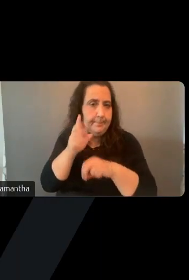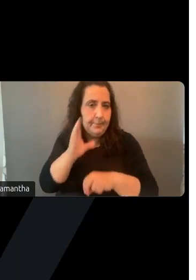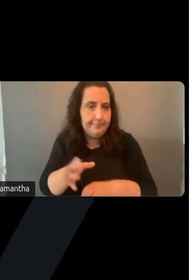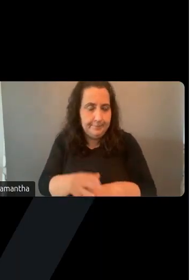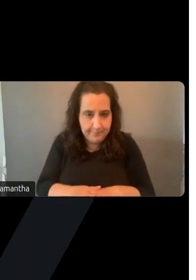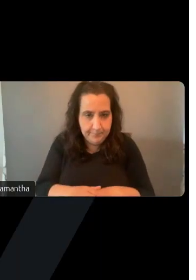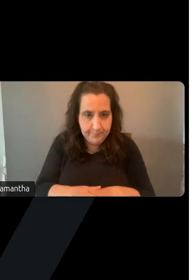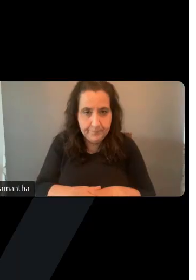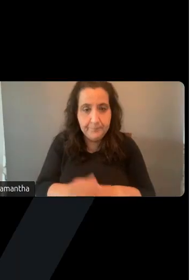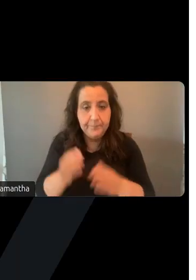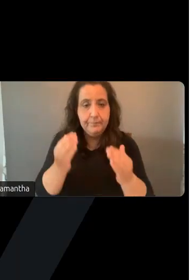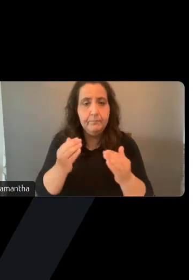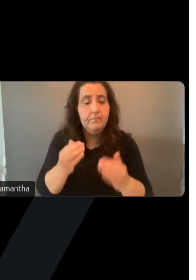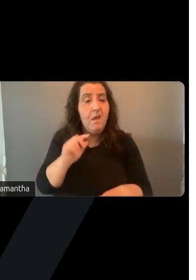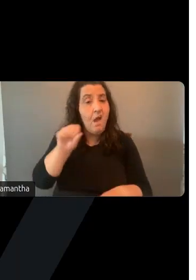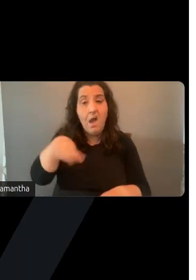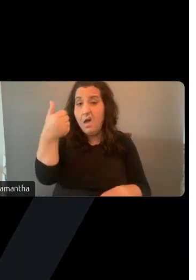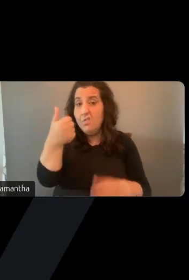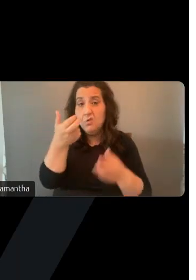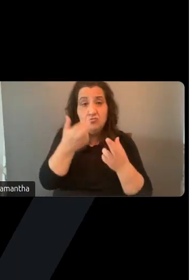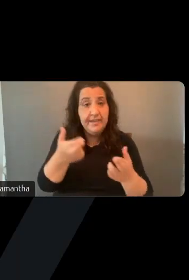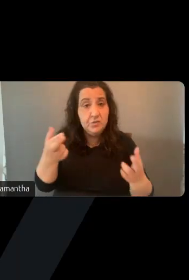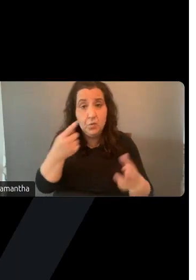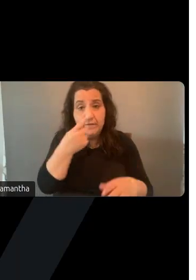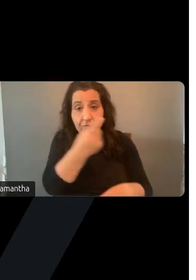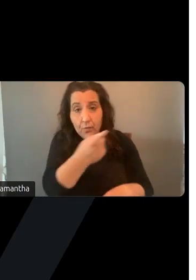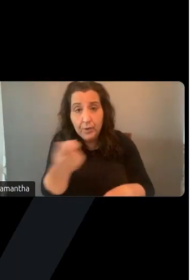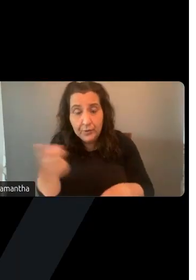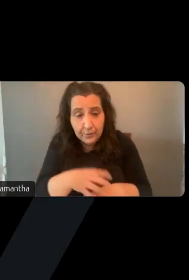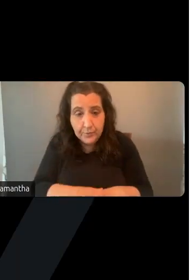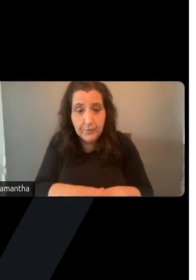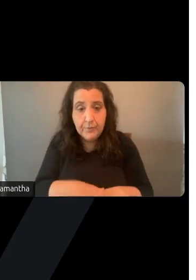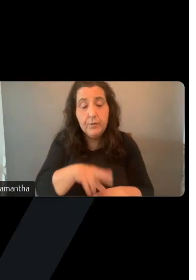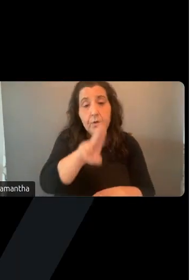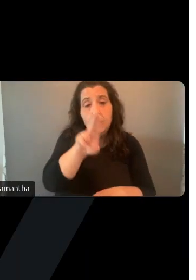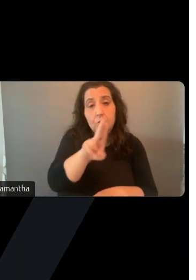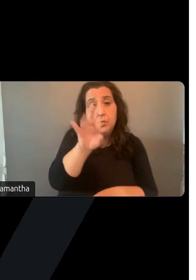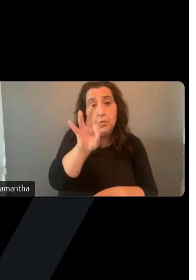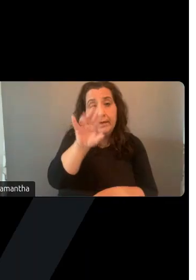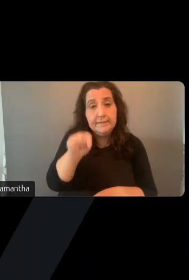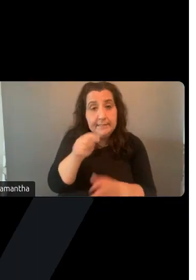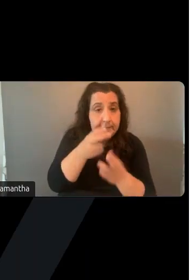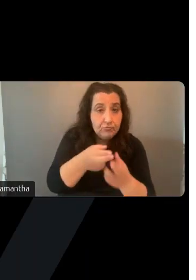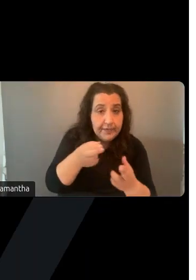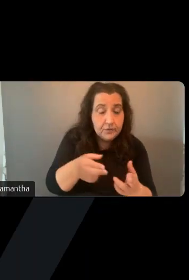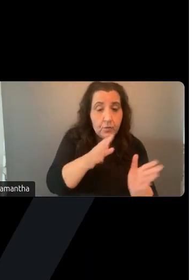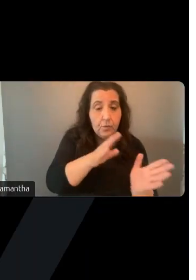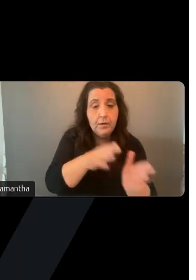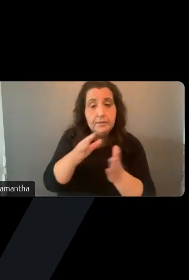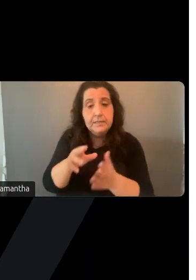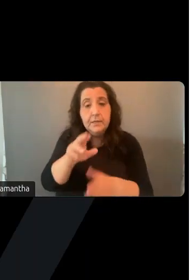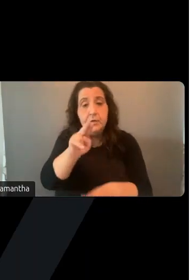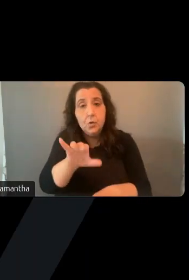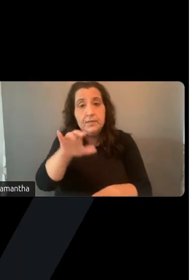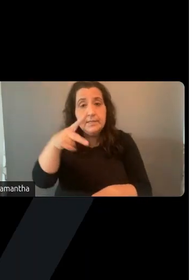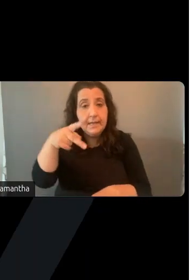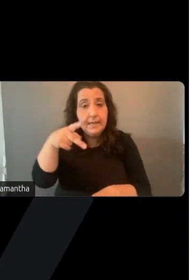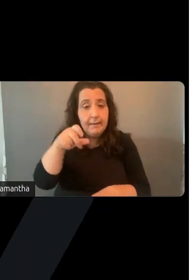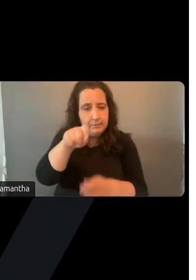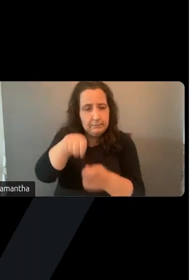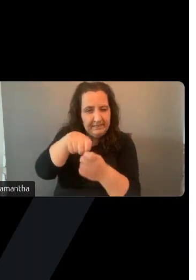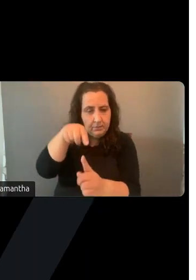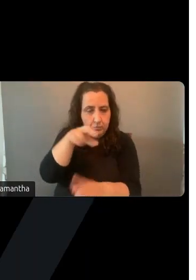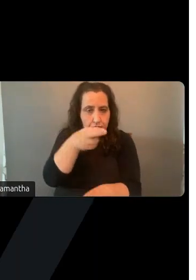Now, here's just a ton of other different resources. You have UFT resources, New York City Public Schools specific